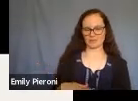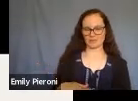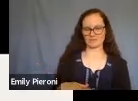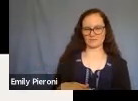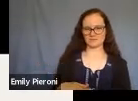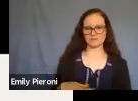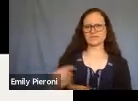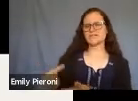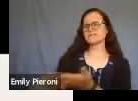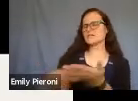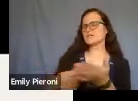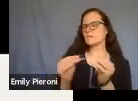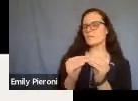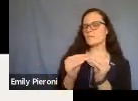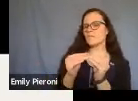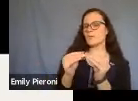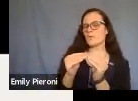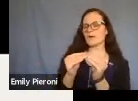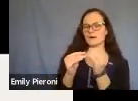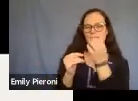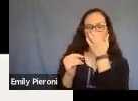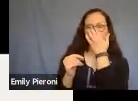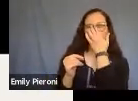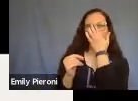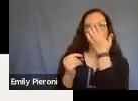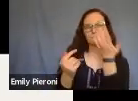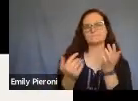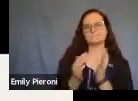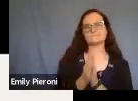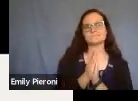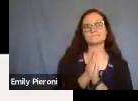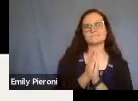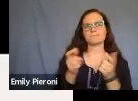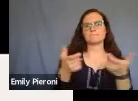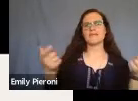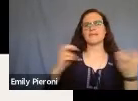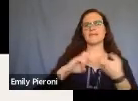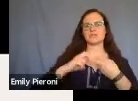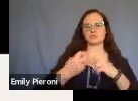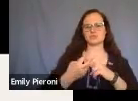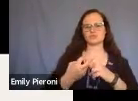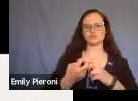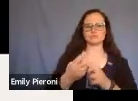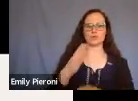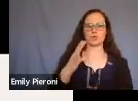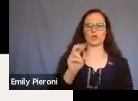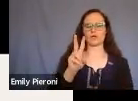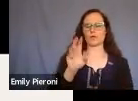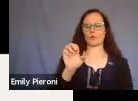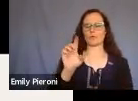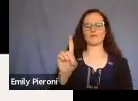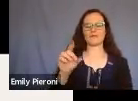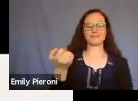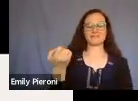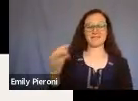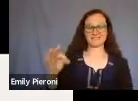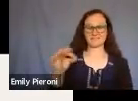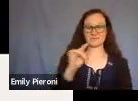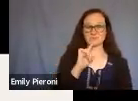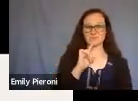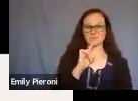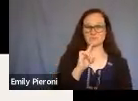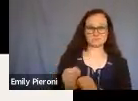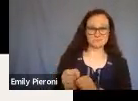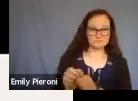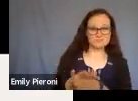about the kind of elephant in the room, and how the coronavirus pandemic has influenced the work